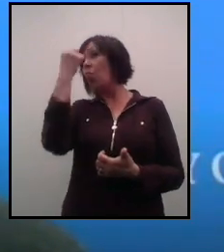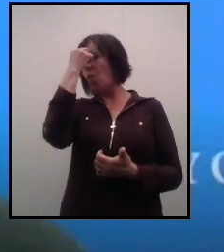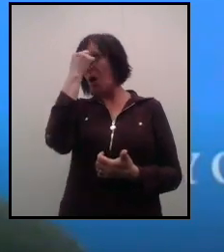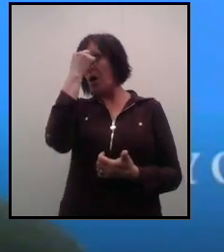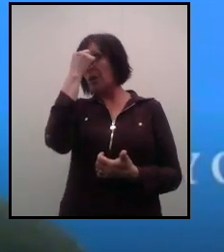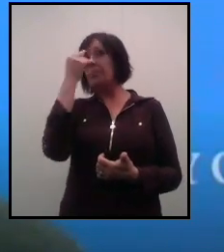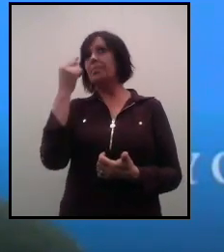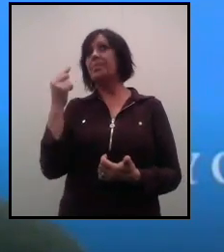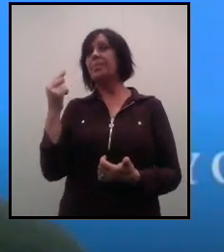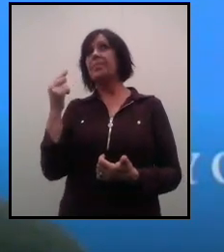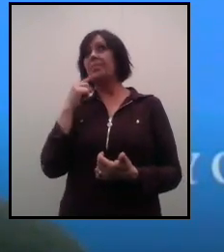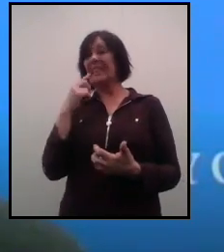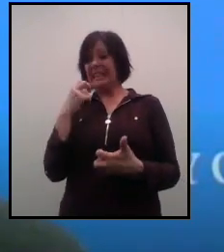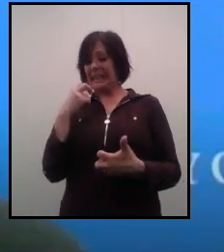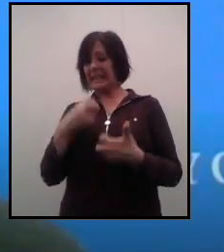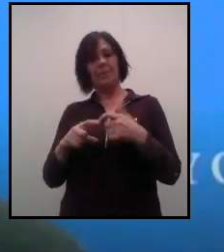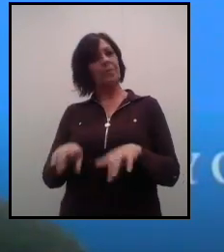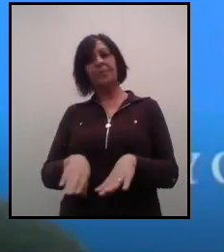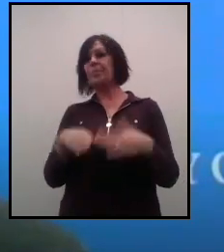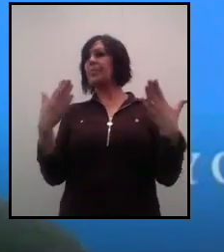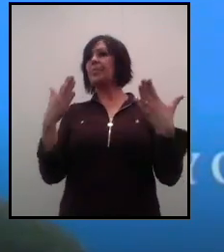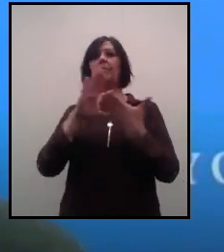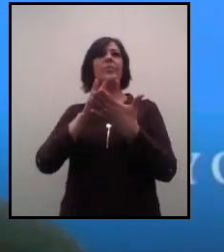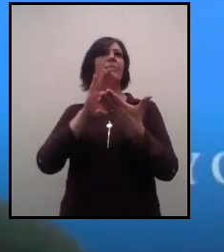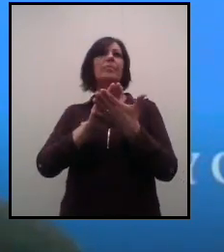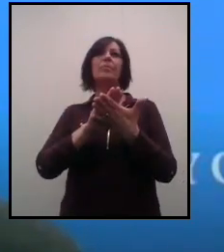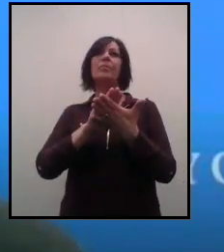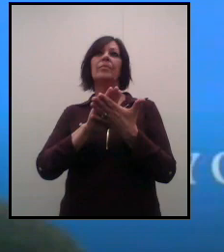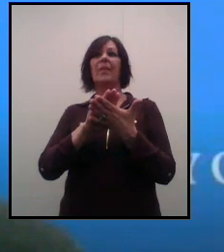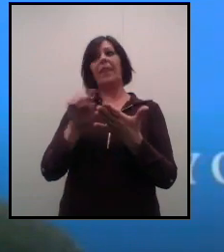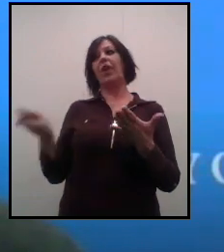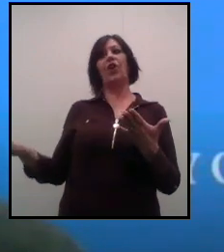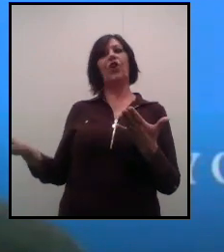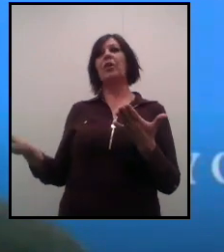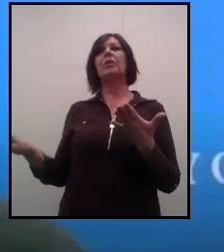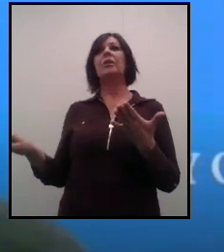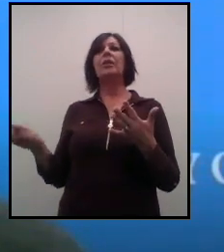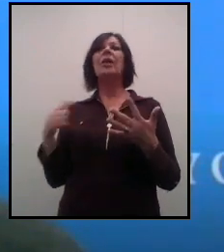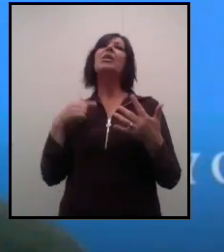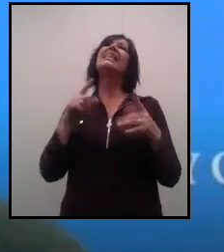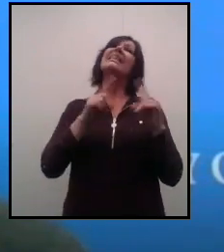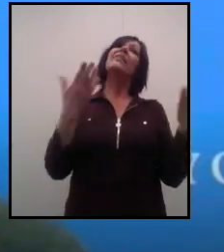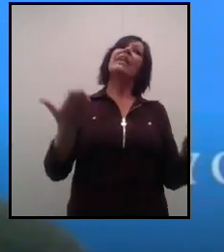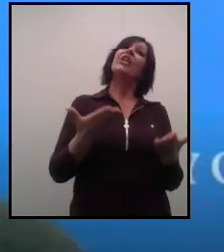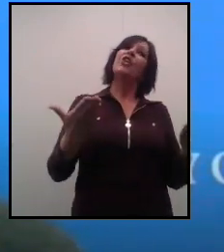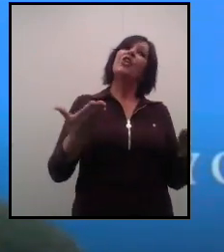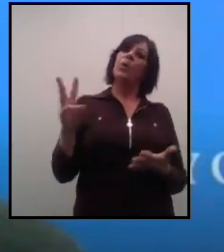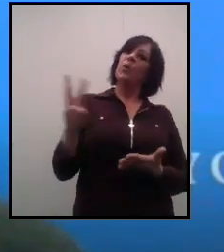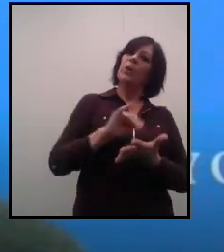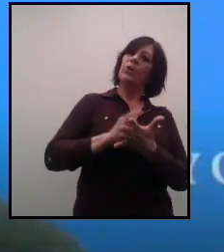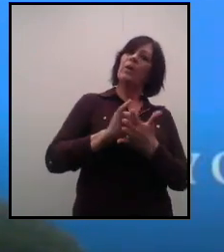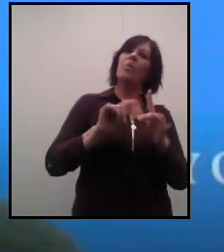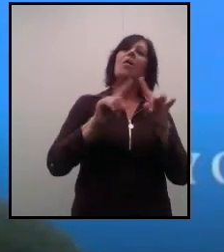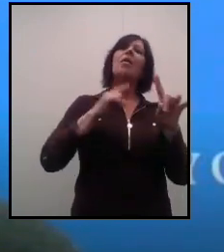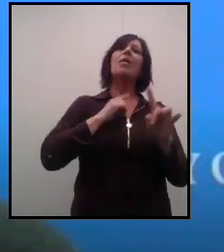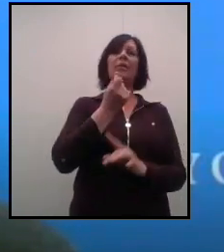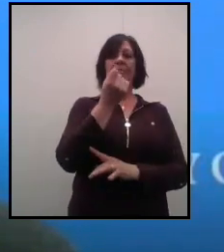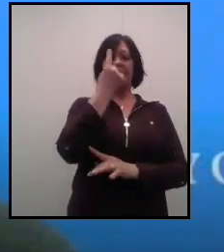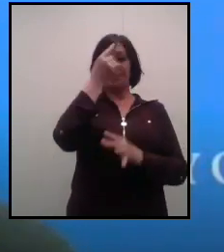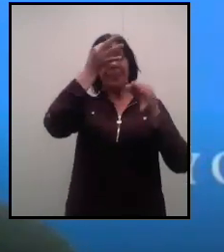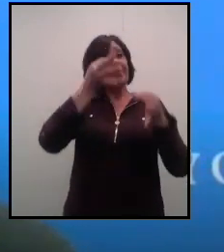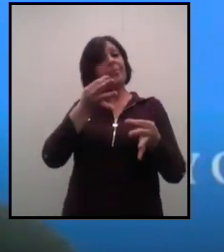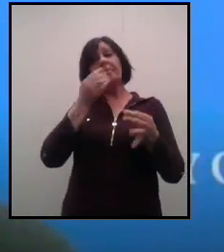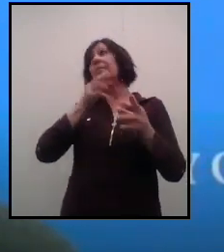that it would be very difficult to open the schools back down there. We're different here in Western New York, but I also understand the decision.